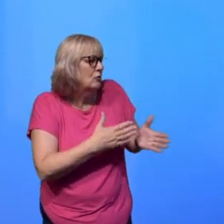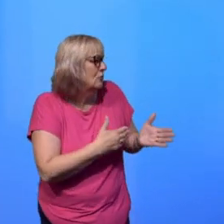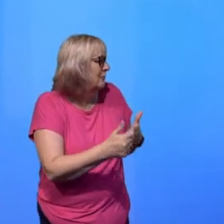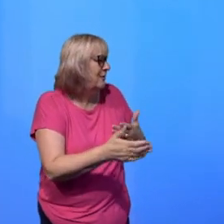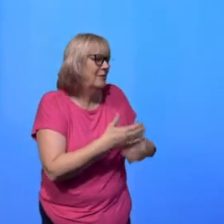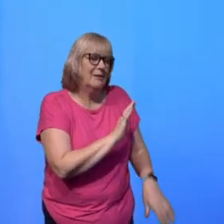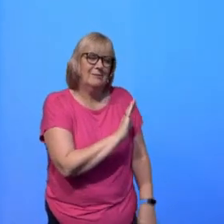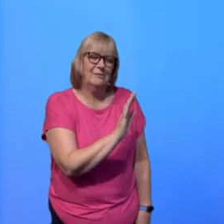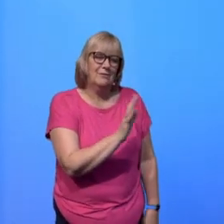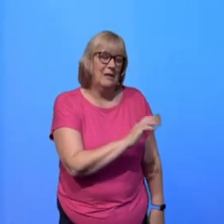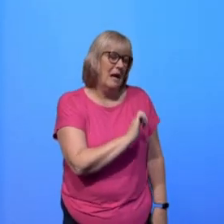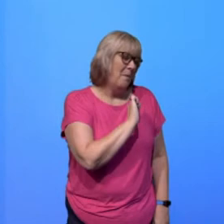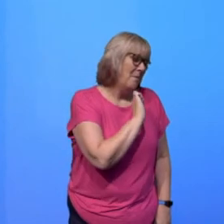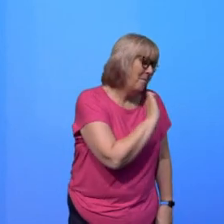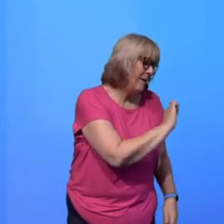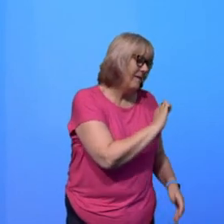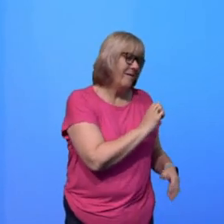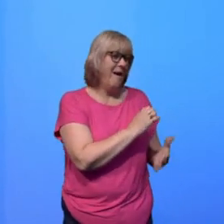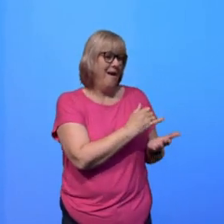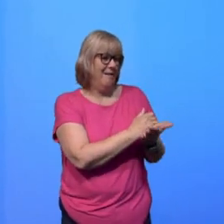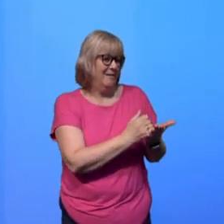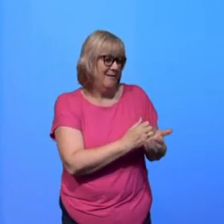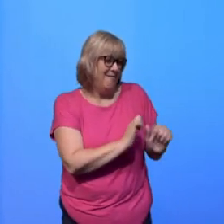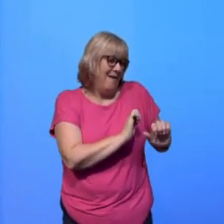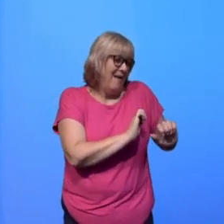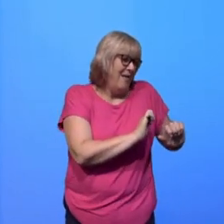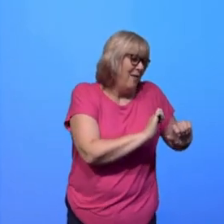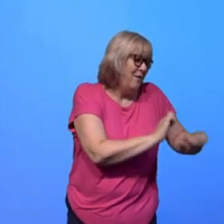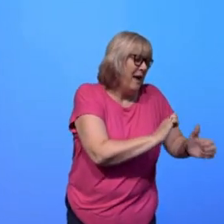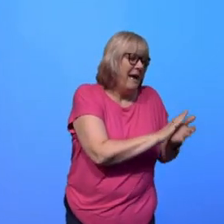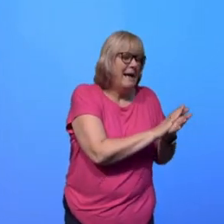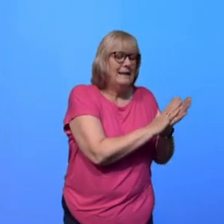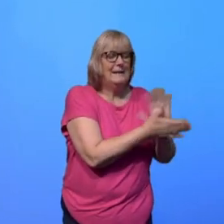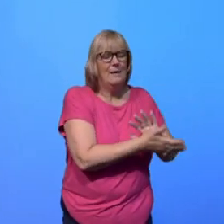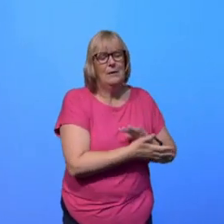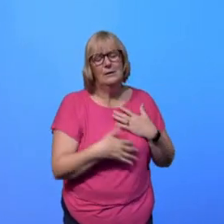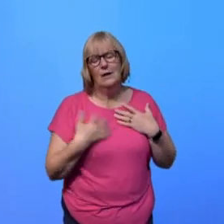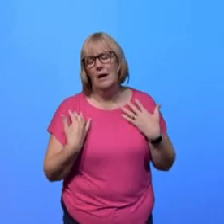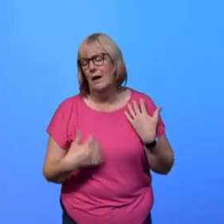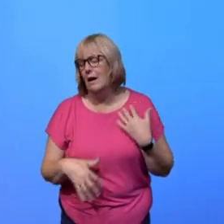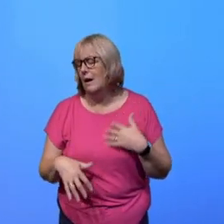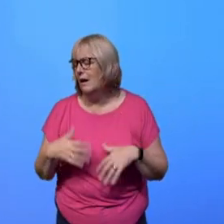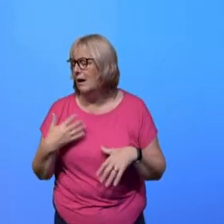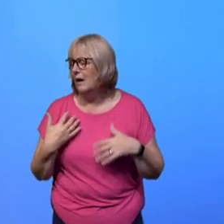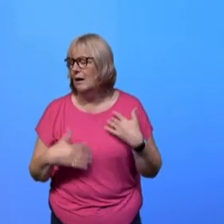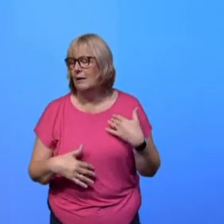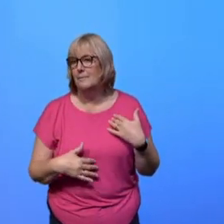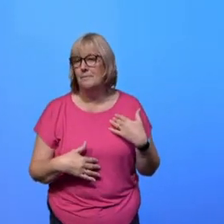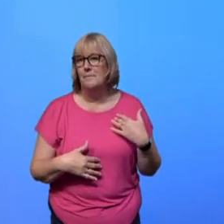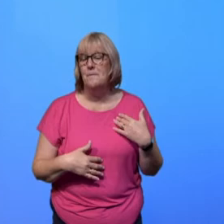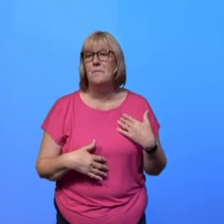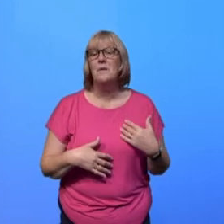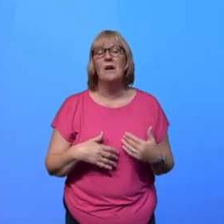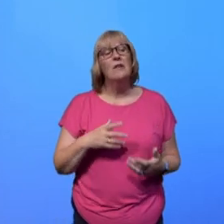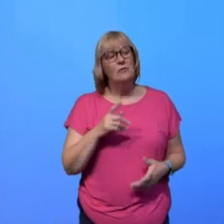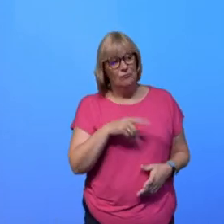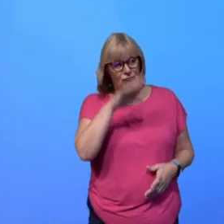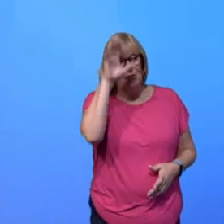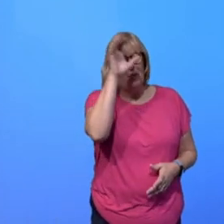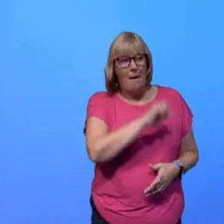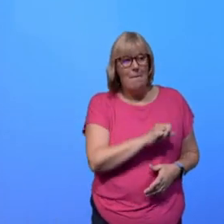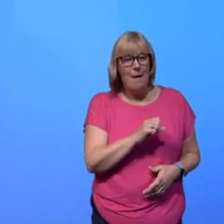done, just the damage they've done, just agony, really. Be sure your sin will find you